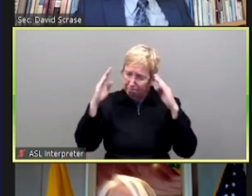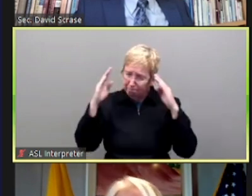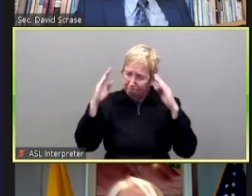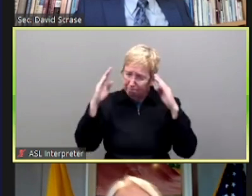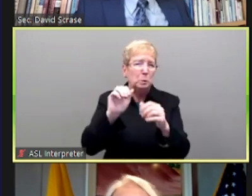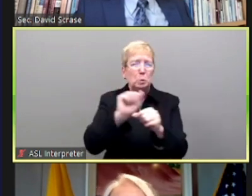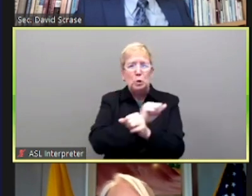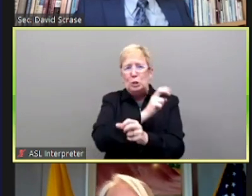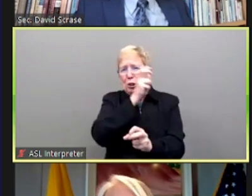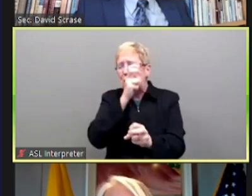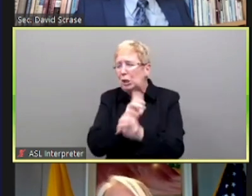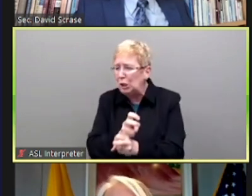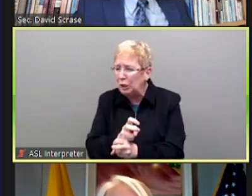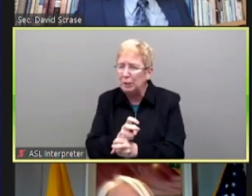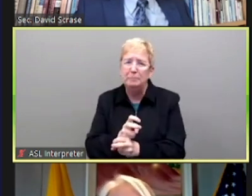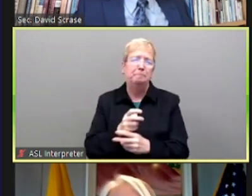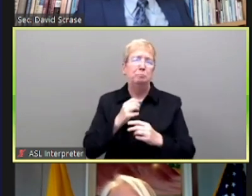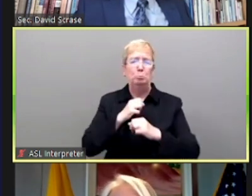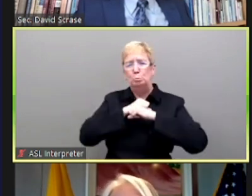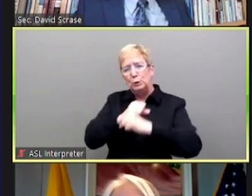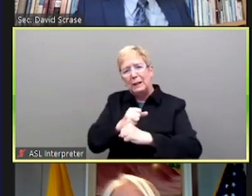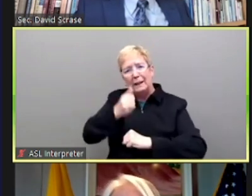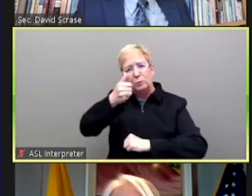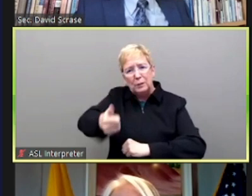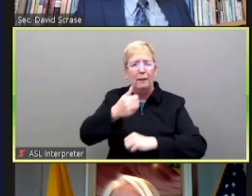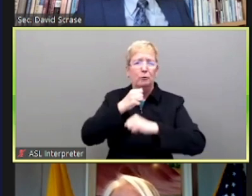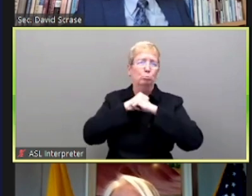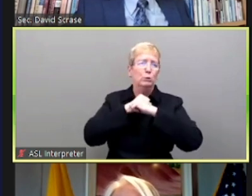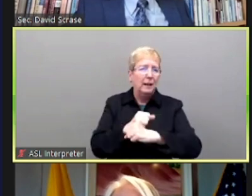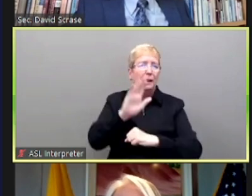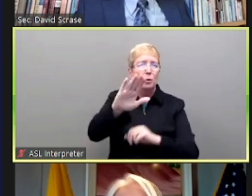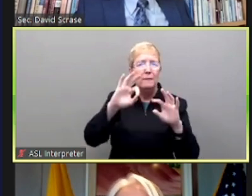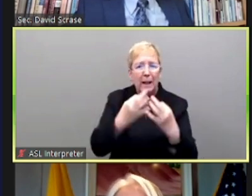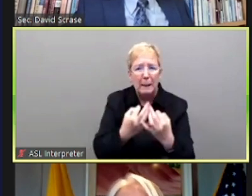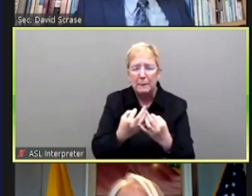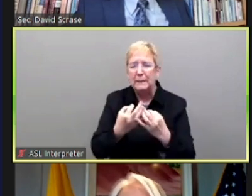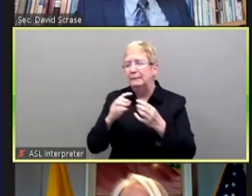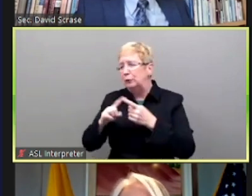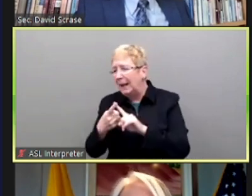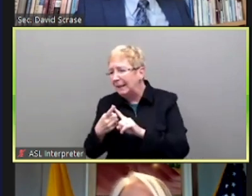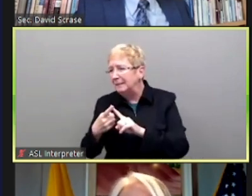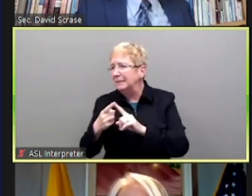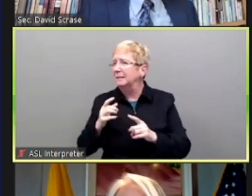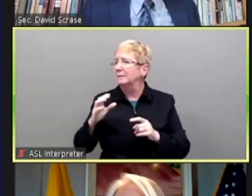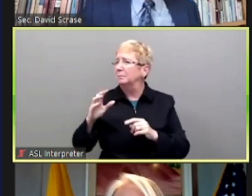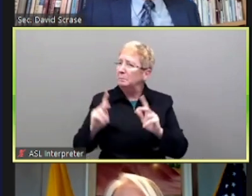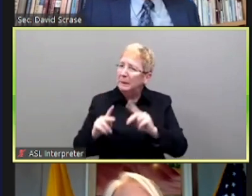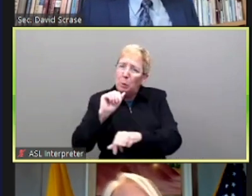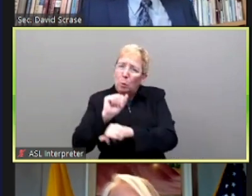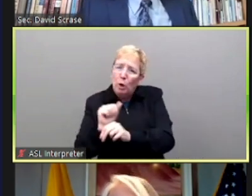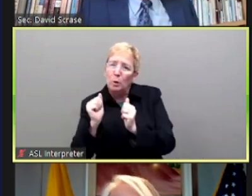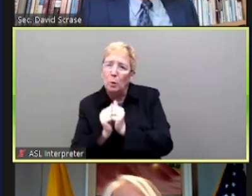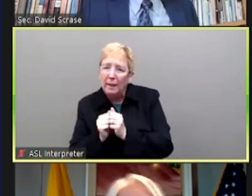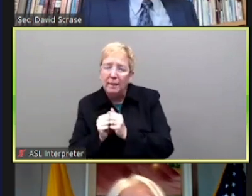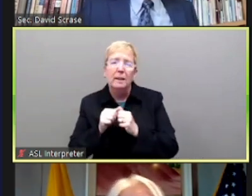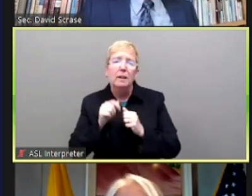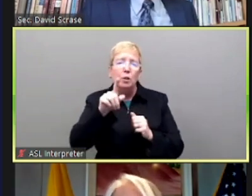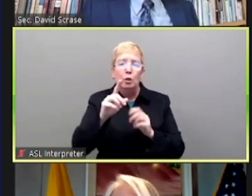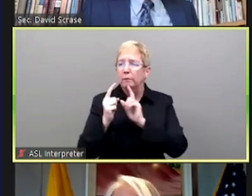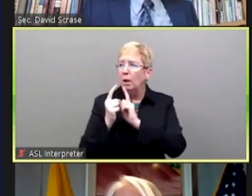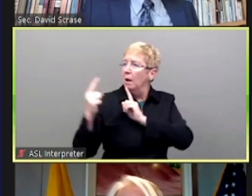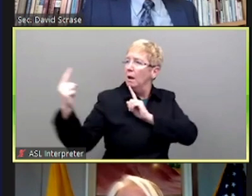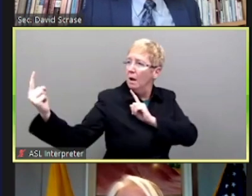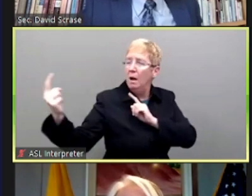themselves, their family, their friends, and their coworkers. You've been socially distancing. You have stayed